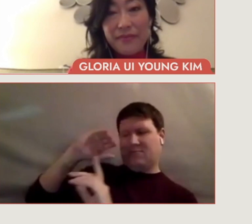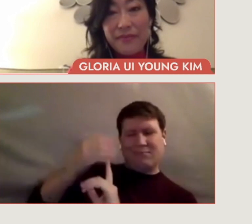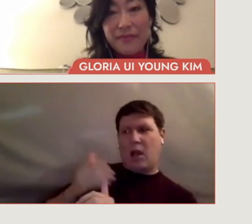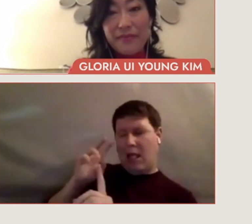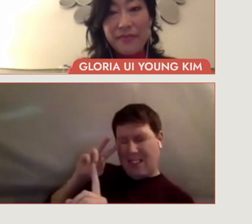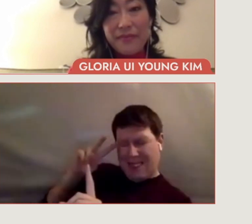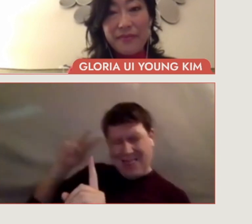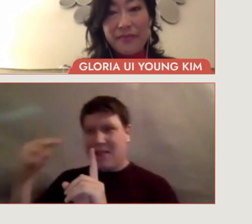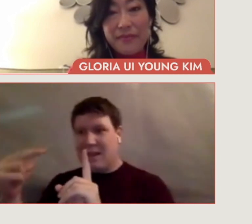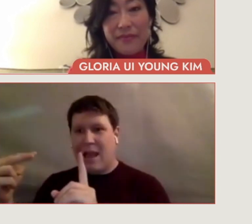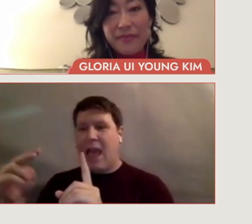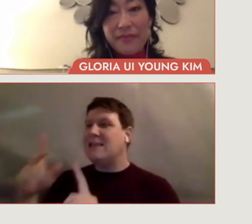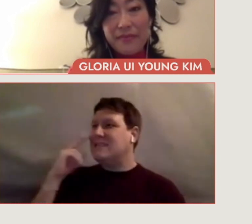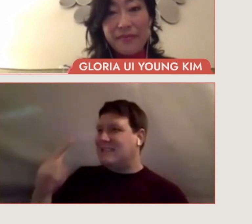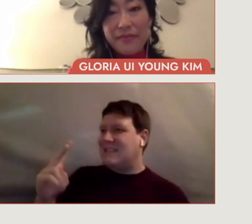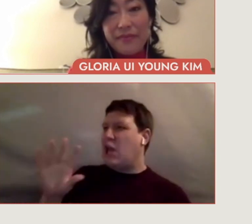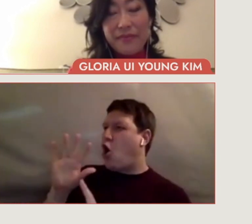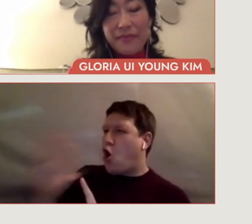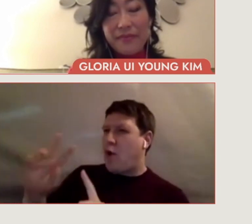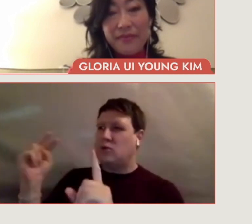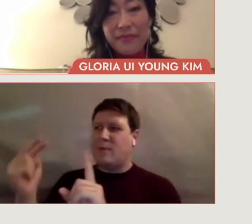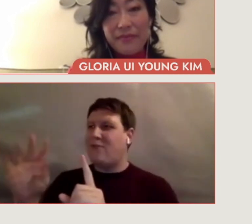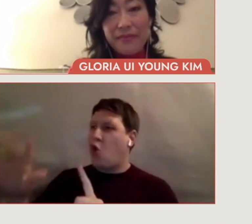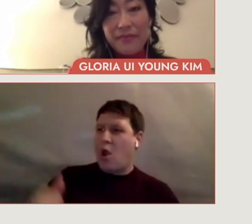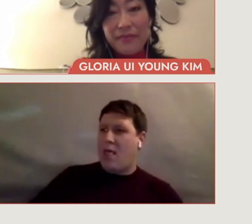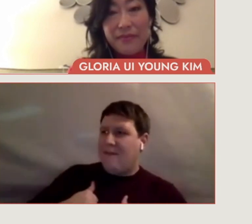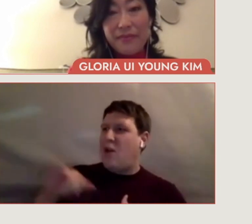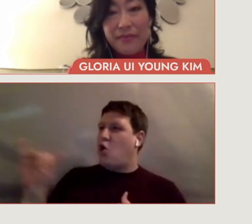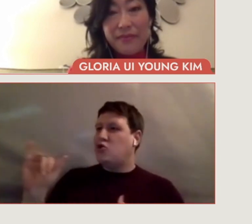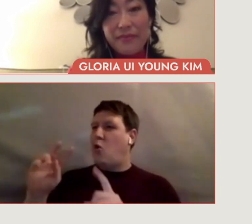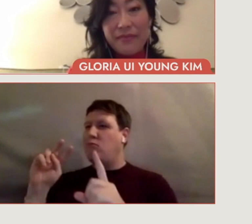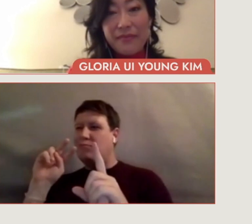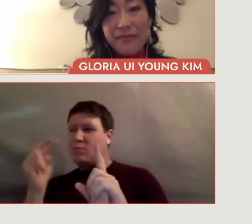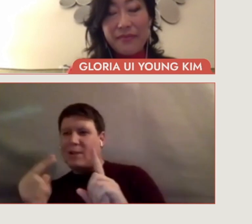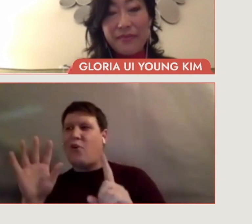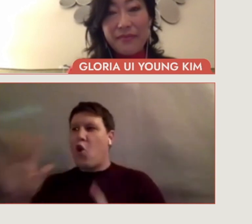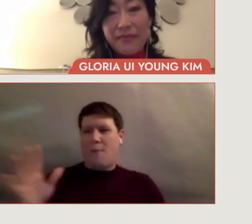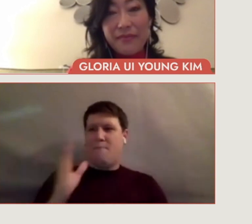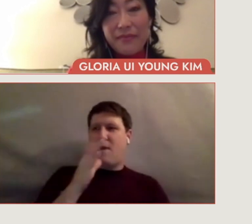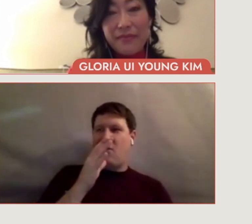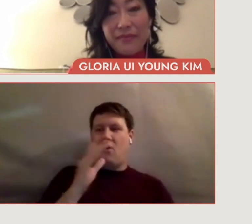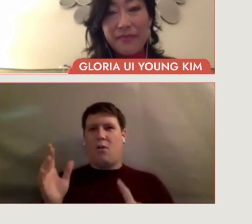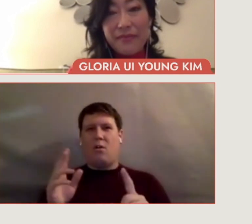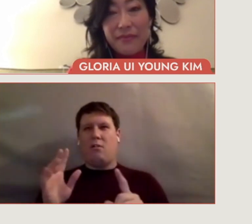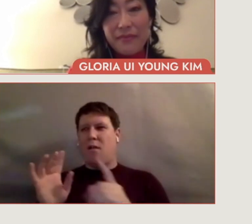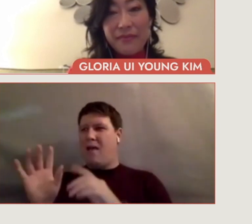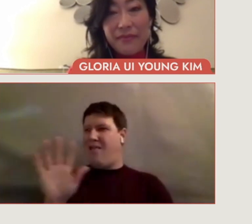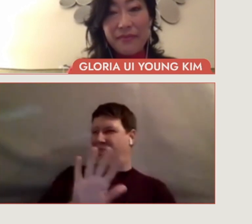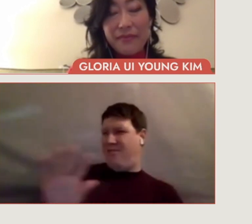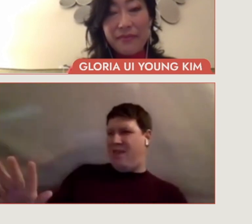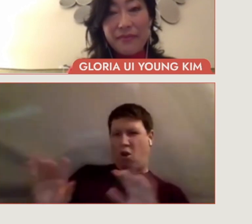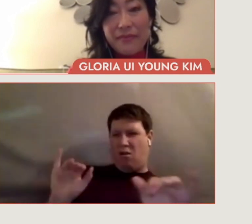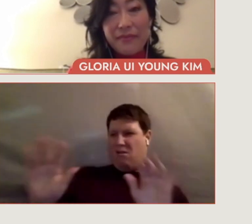and just, you know, how she's doing right now in that moment or in that scene. And I think I had to